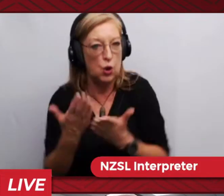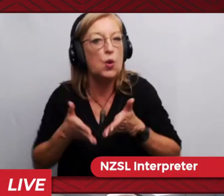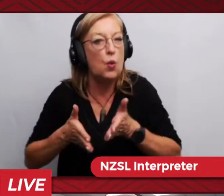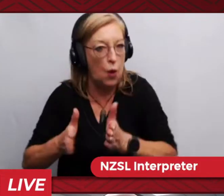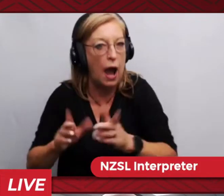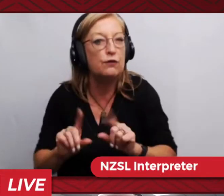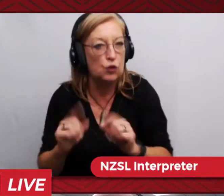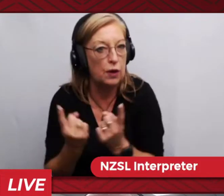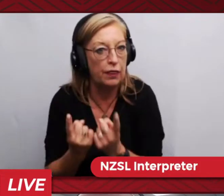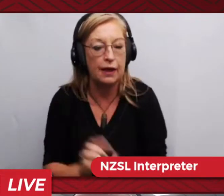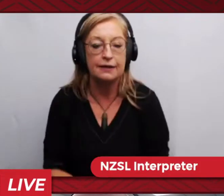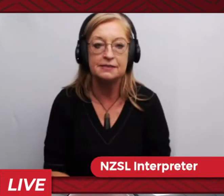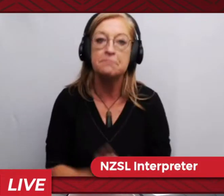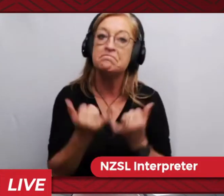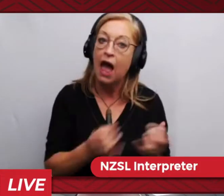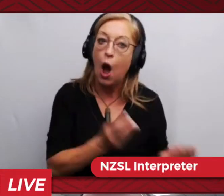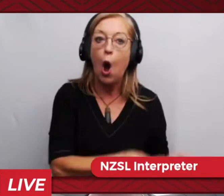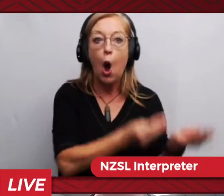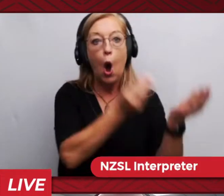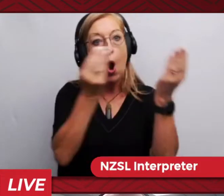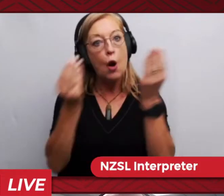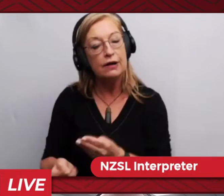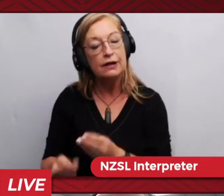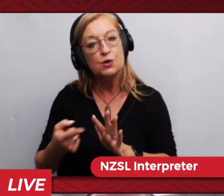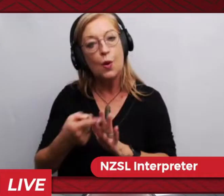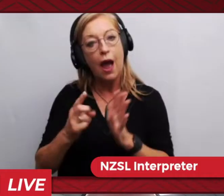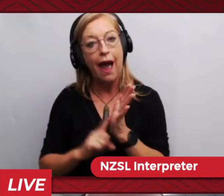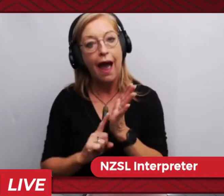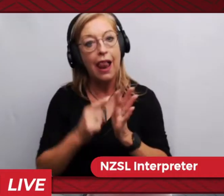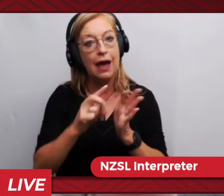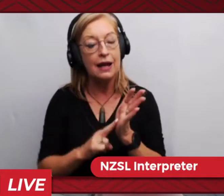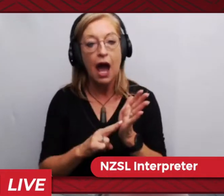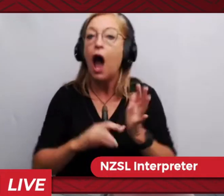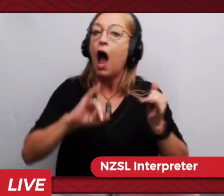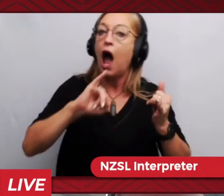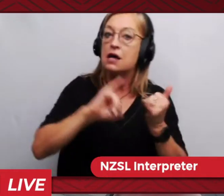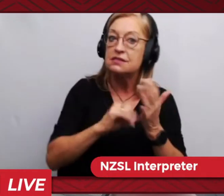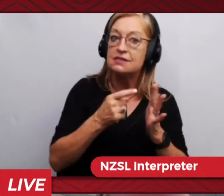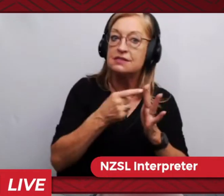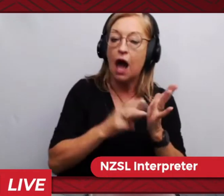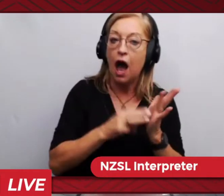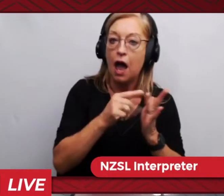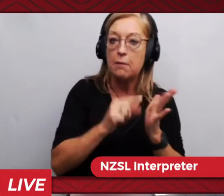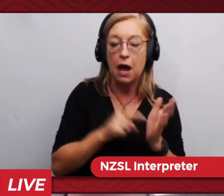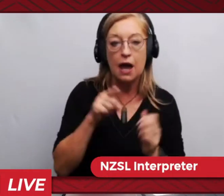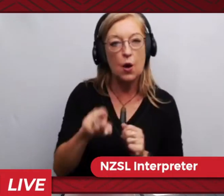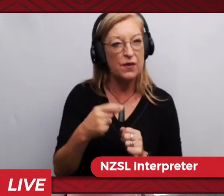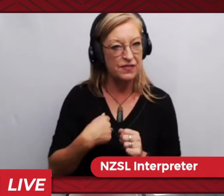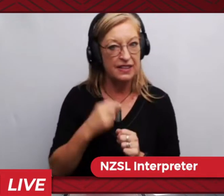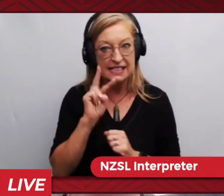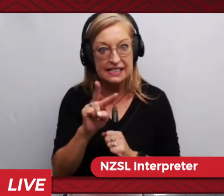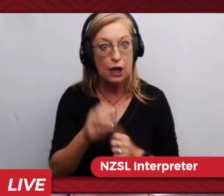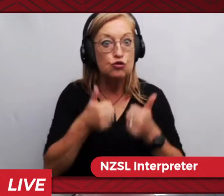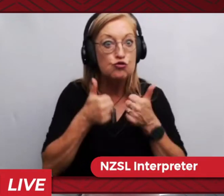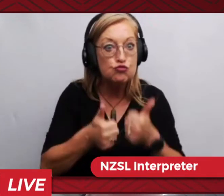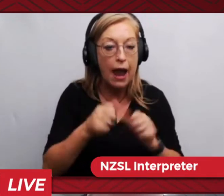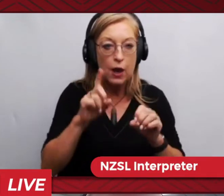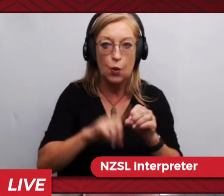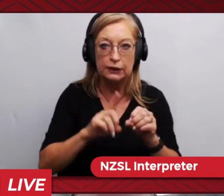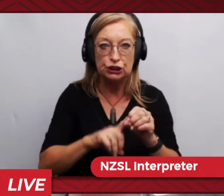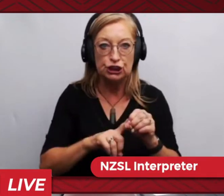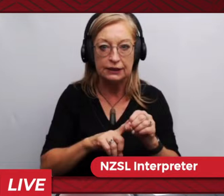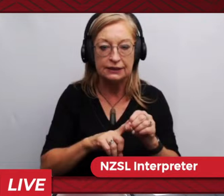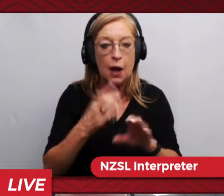Over to you, Ellen. Simon speaking. Sorry, before we go, there's been some really good questions come through that I think we should cover off